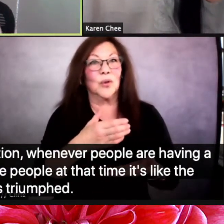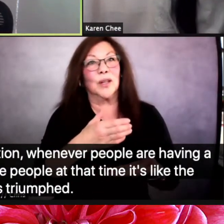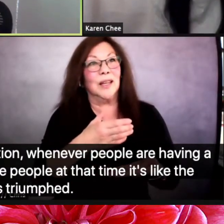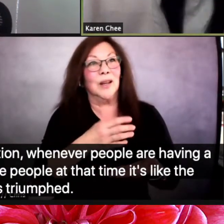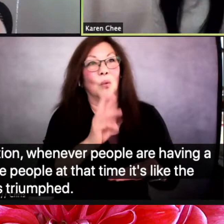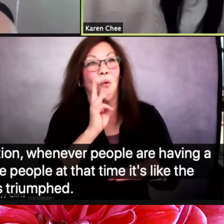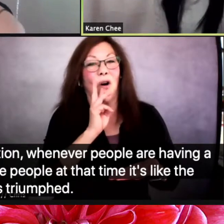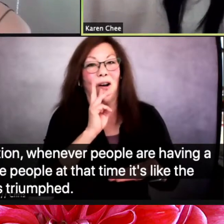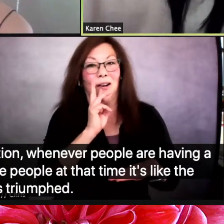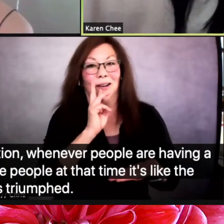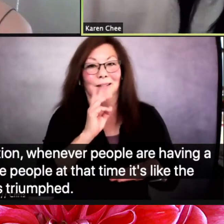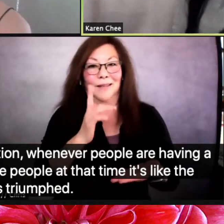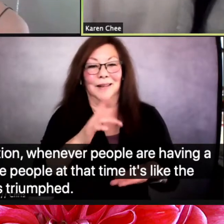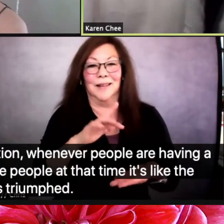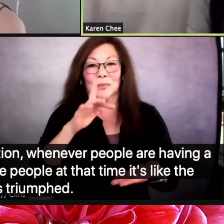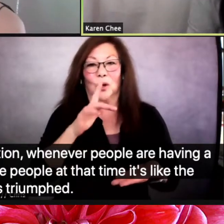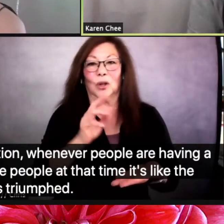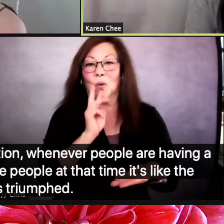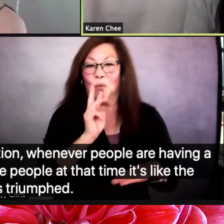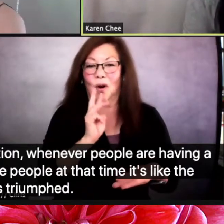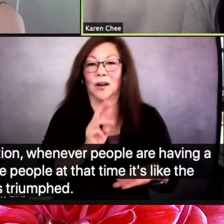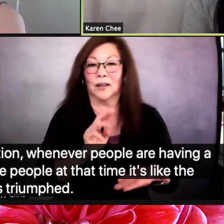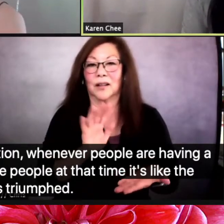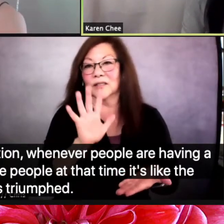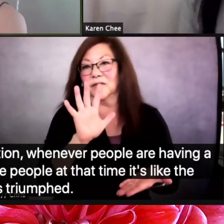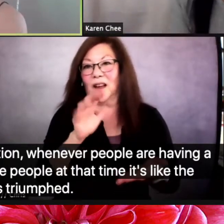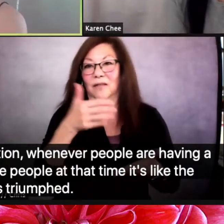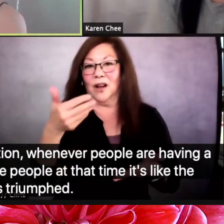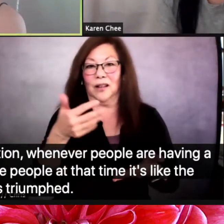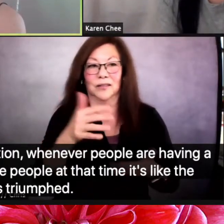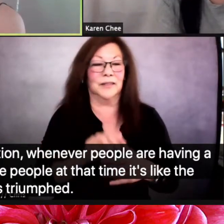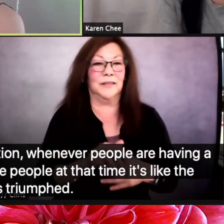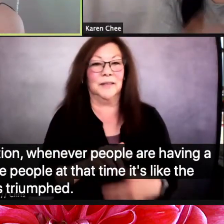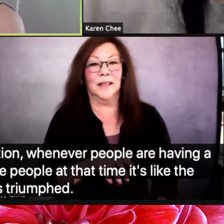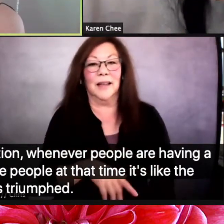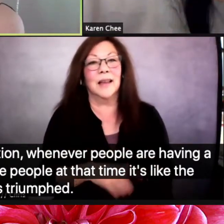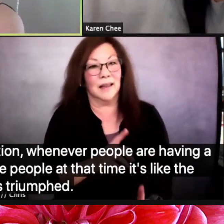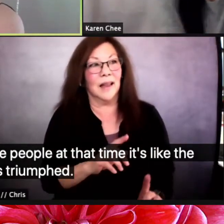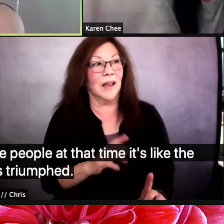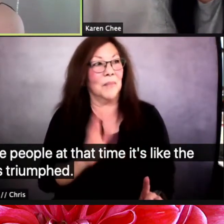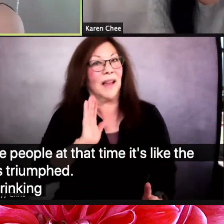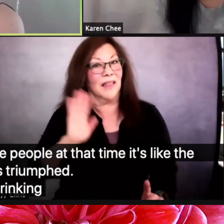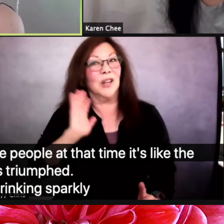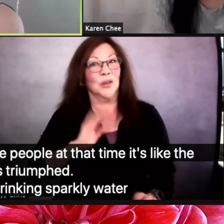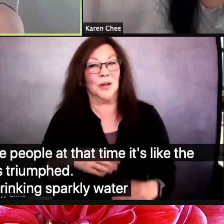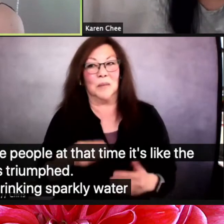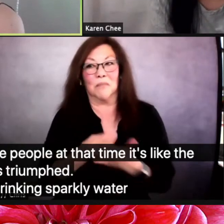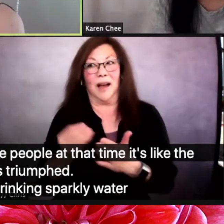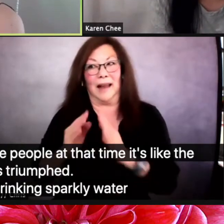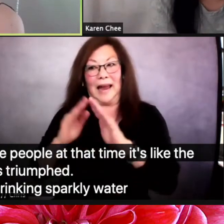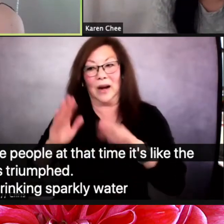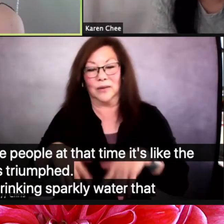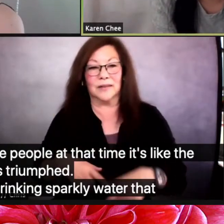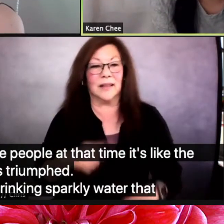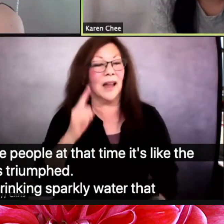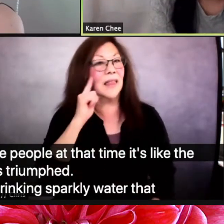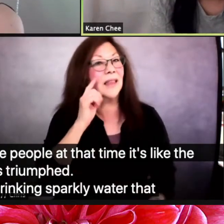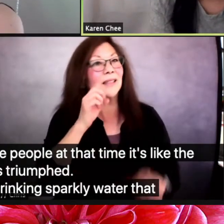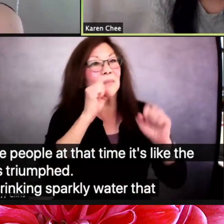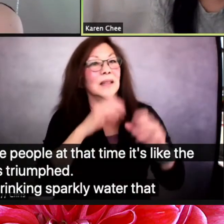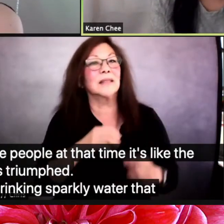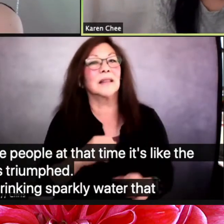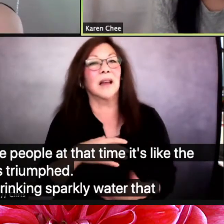yeah, it's $5 whole. You could have bought a house back then. Um, I think that's amazing. I love learning